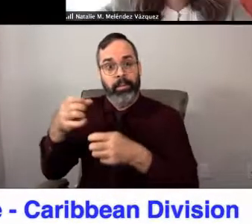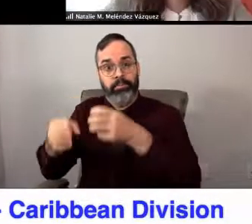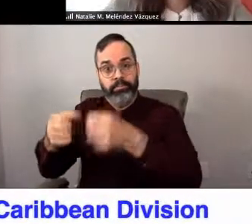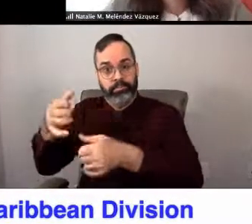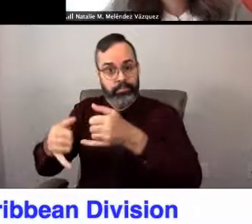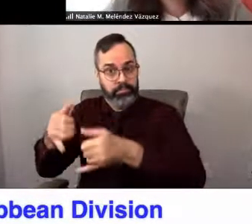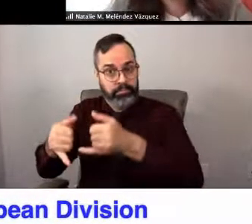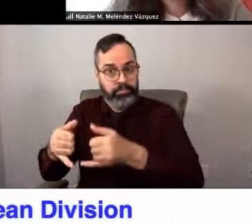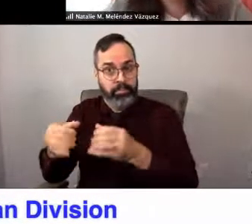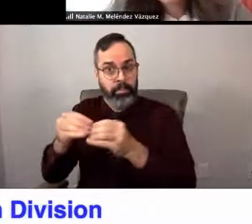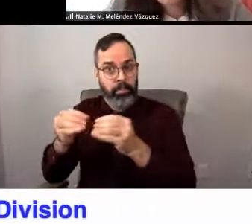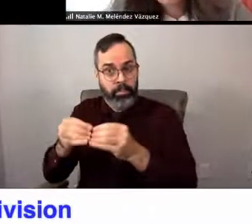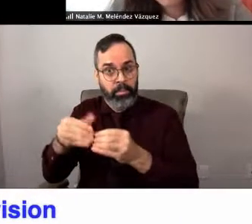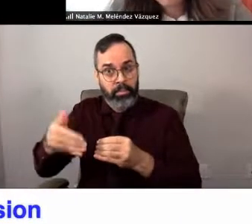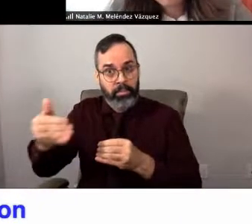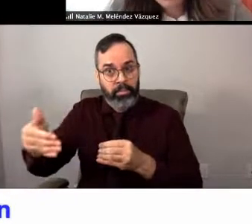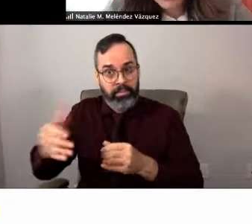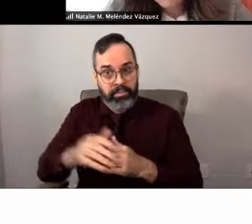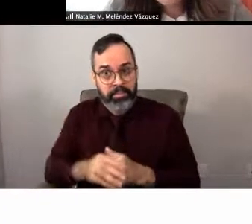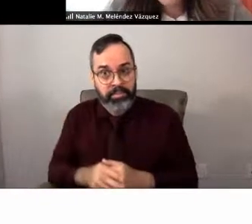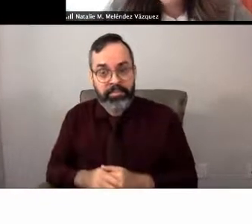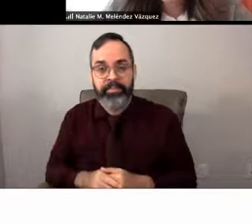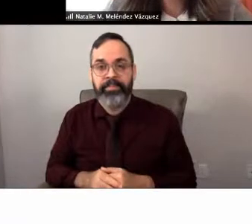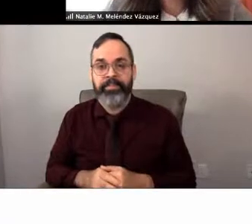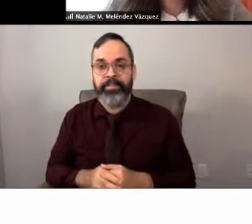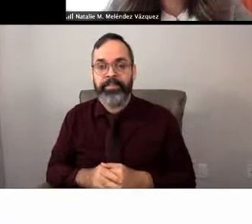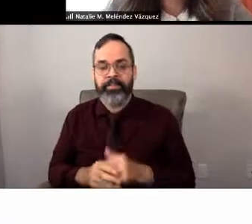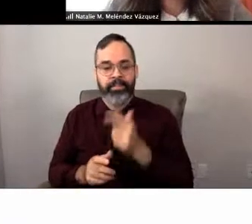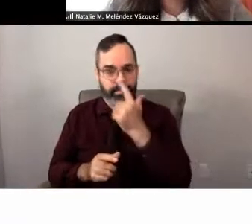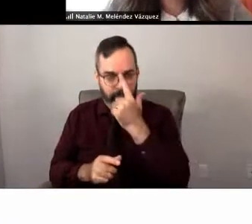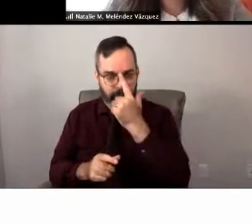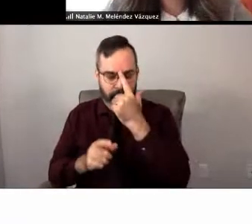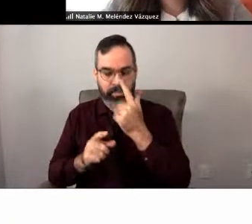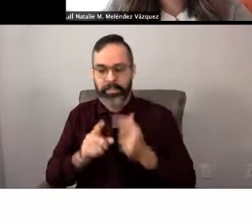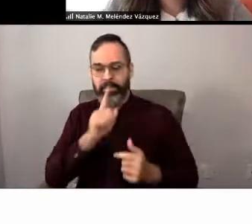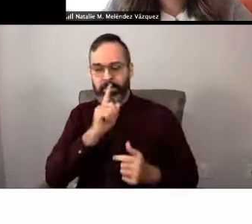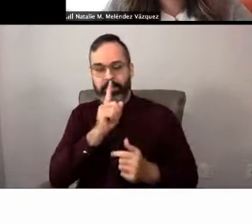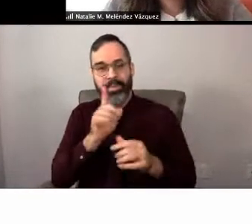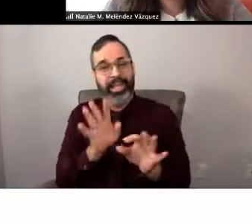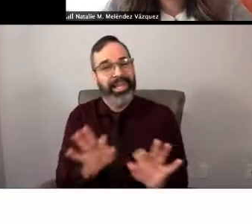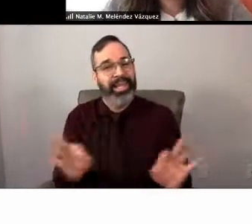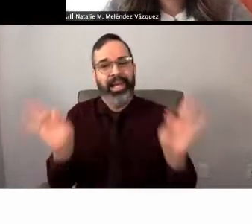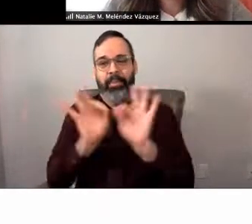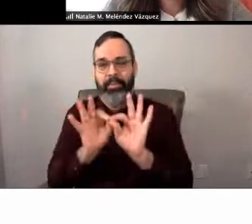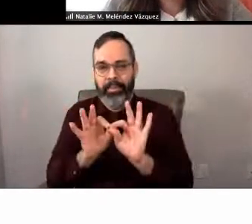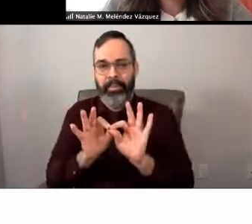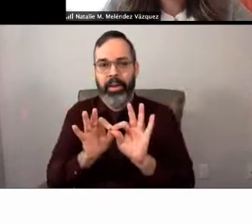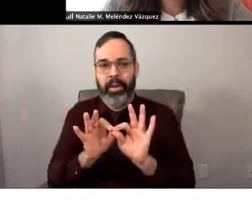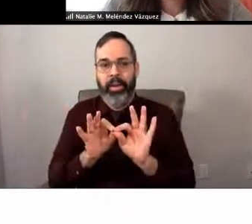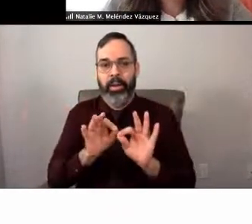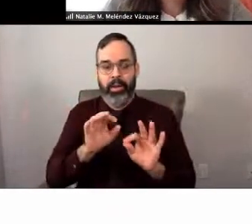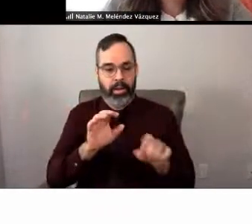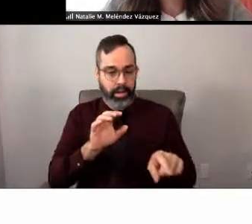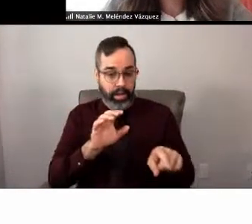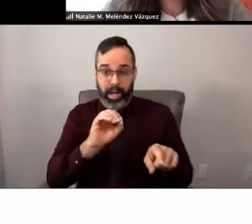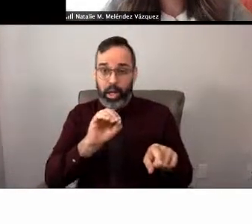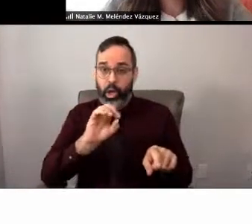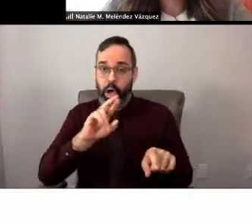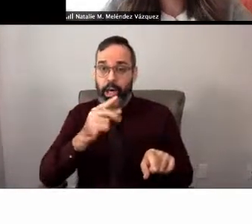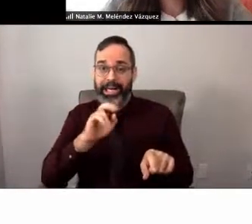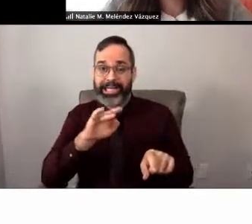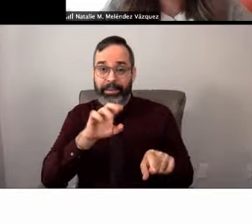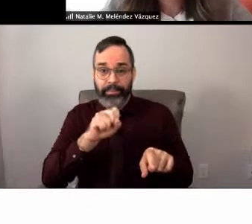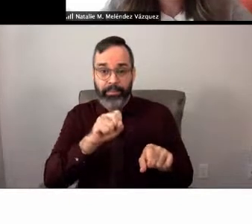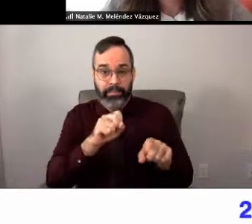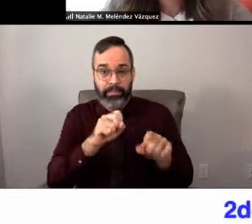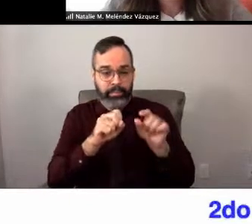Yes, so it's really important the organisms that are found in these